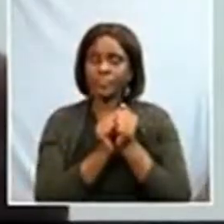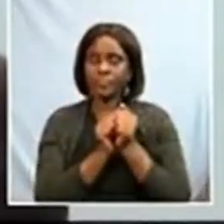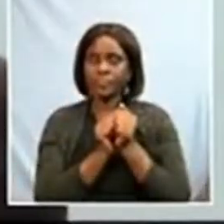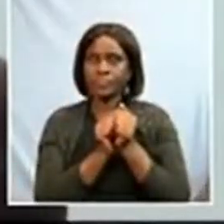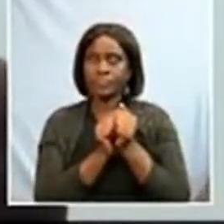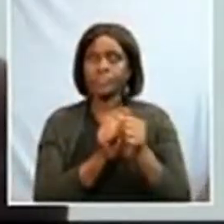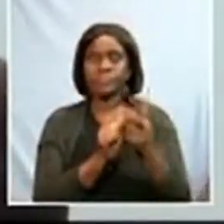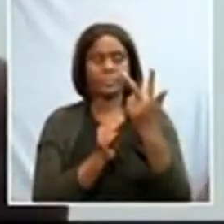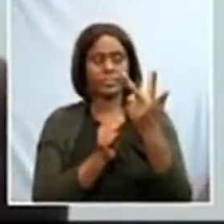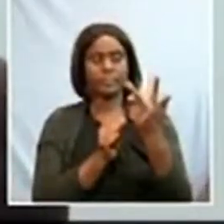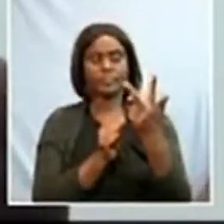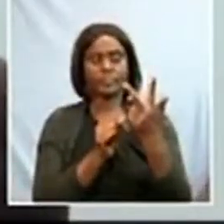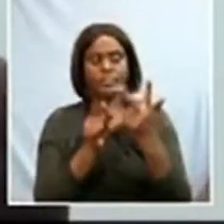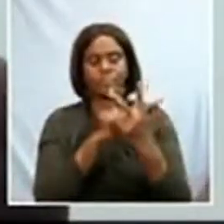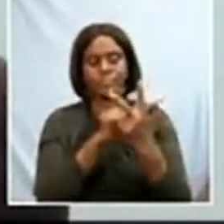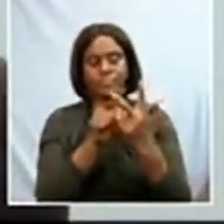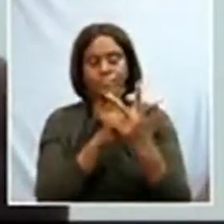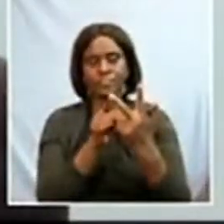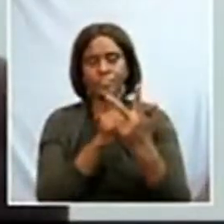the 3